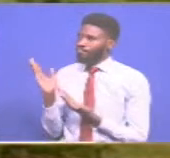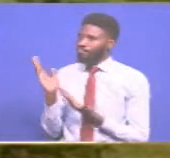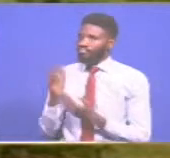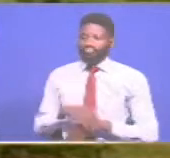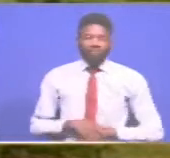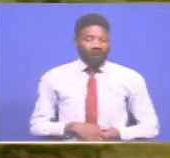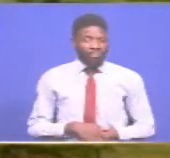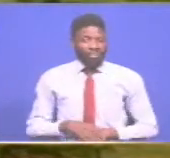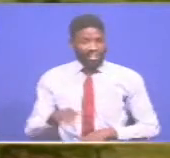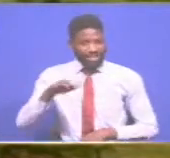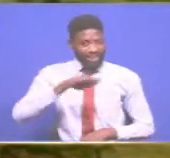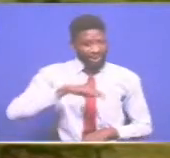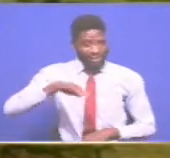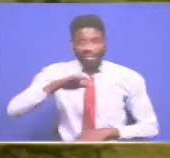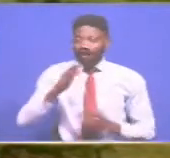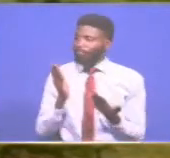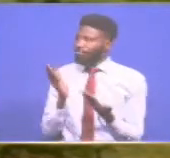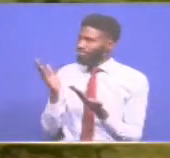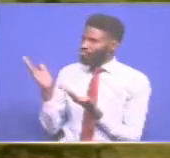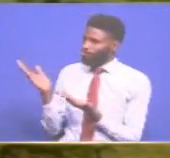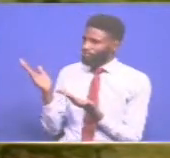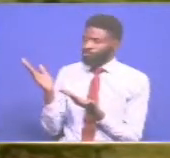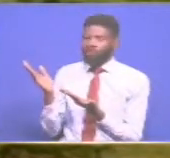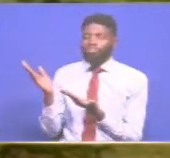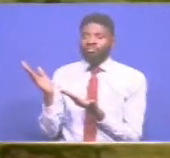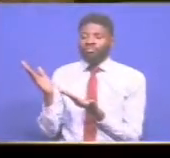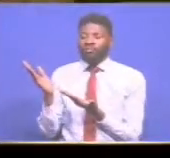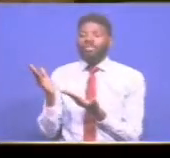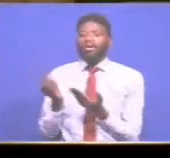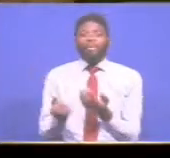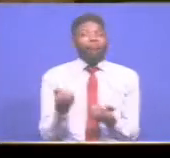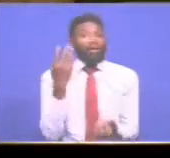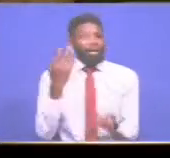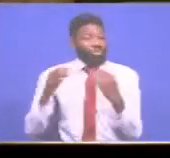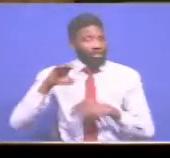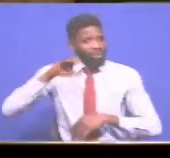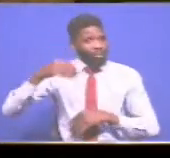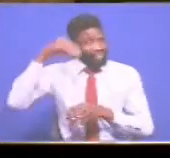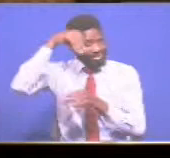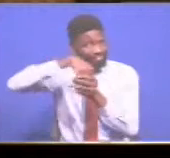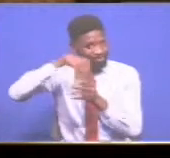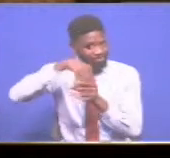Chemorongion area, Mukutani ward of Baringo County.